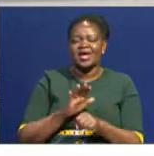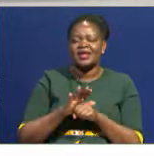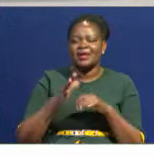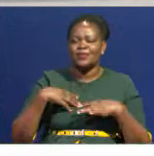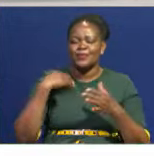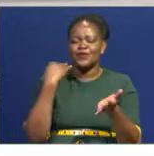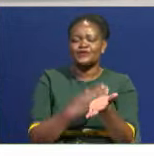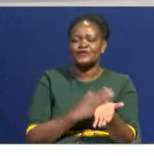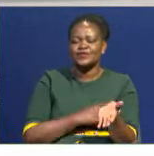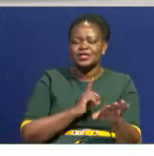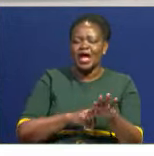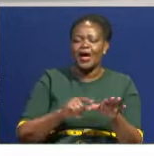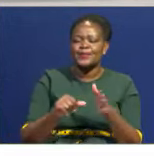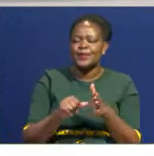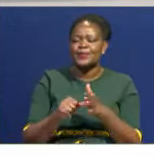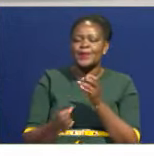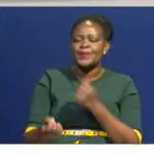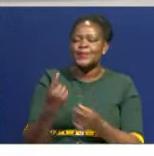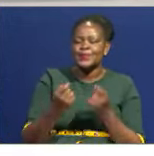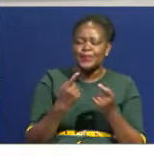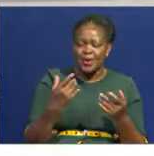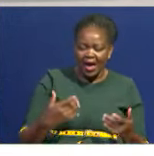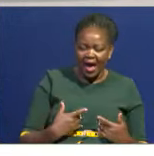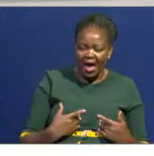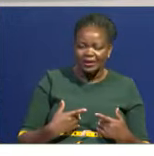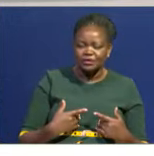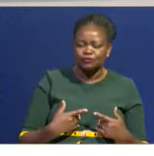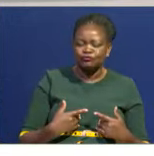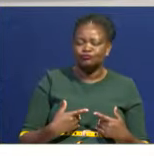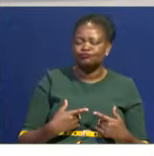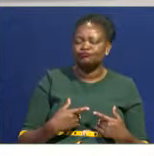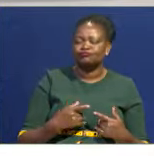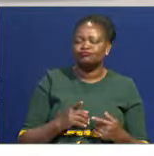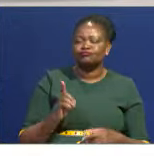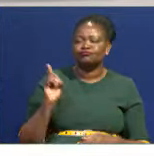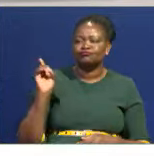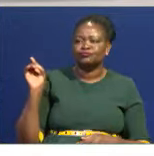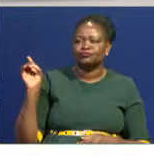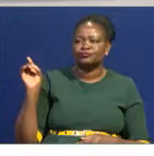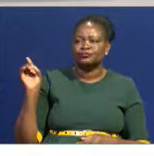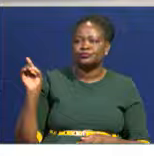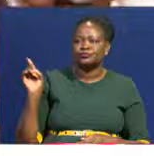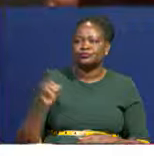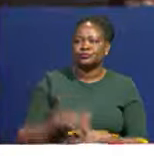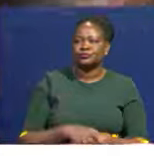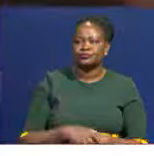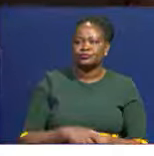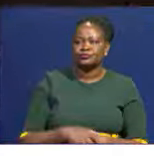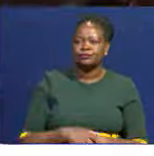during the fracas. This and more in our county's news roundup.